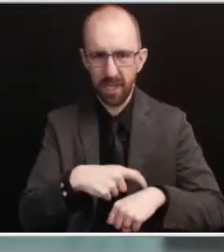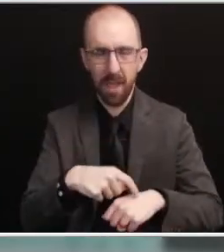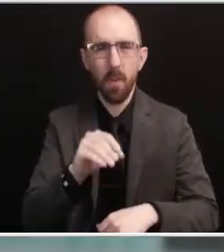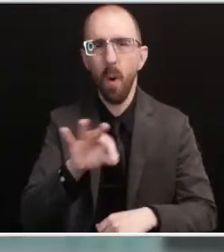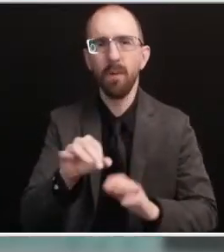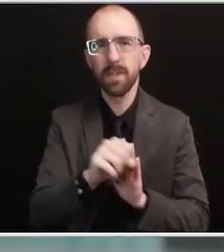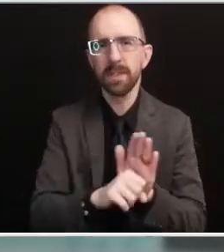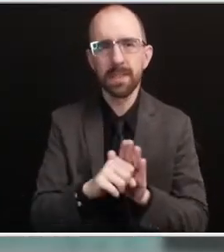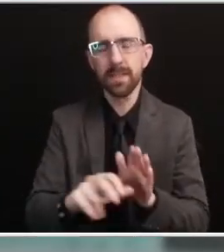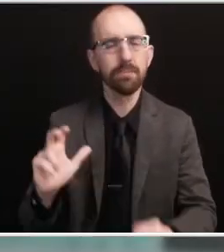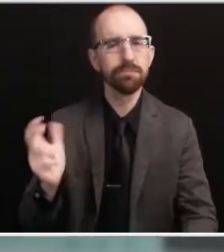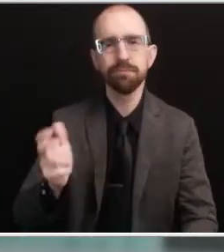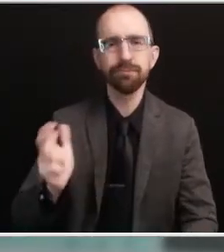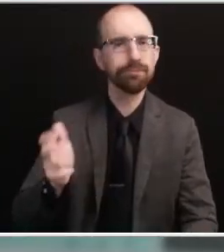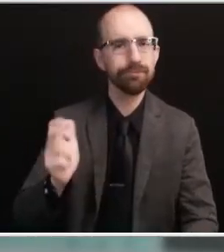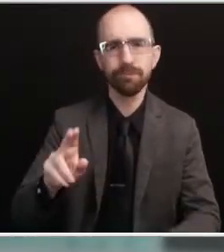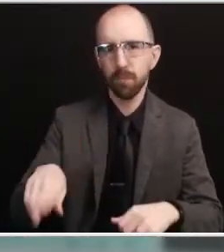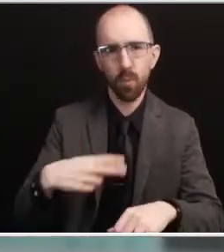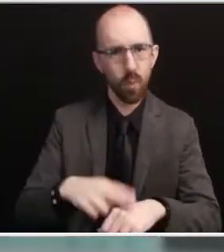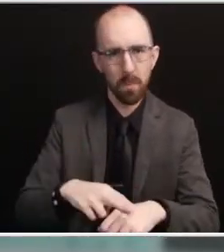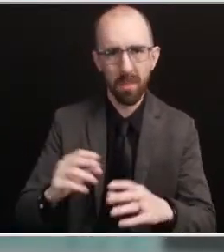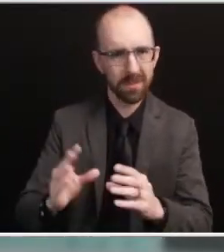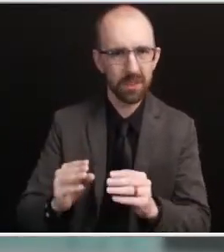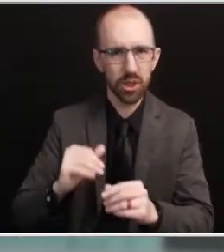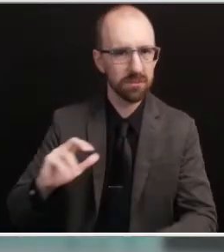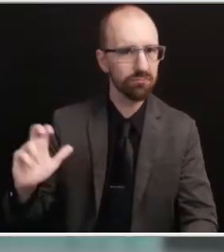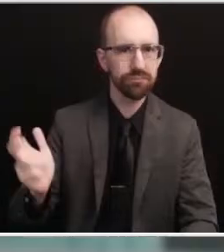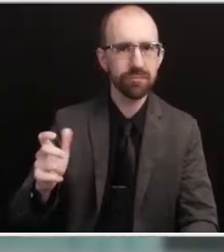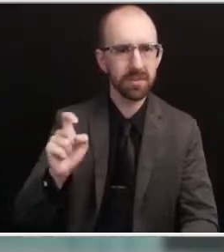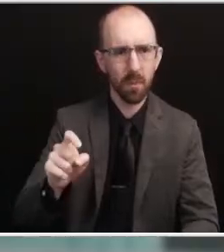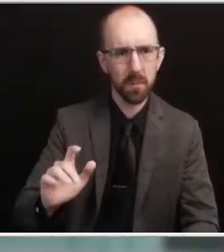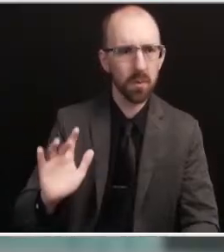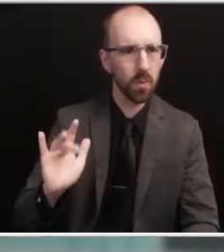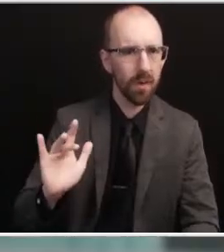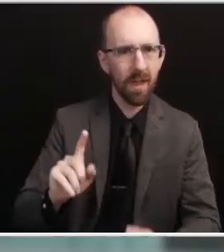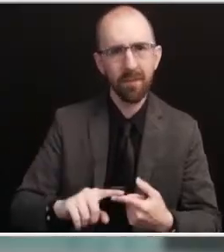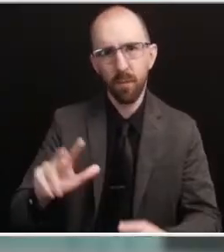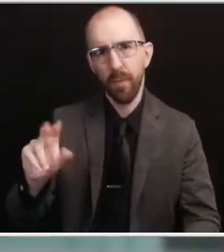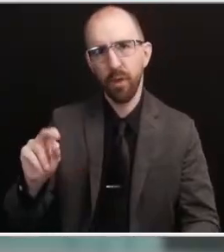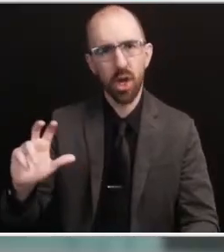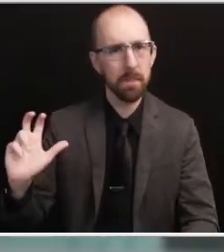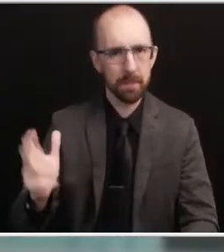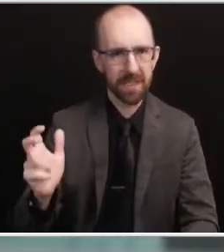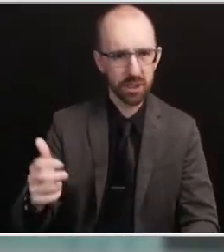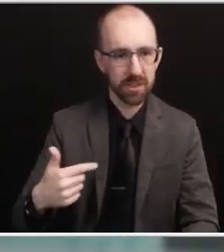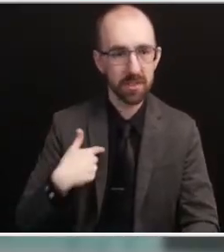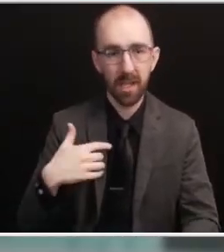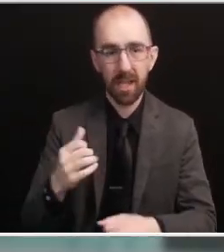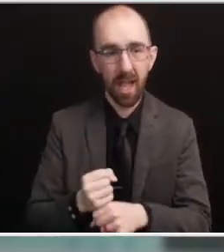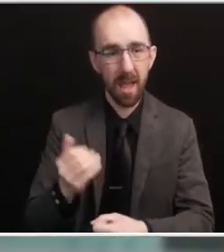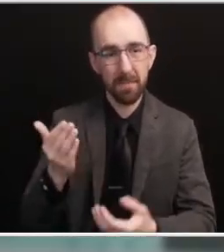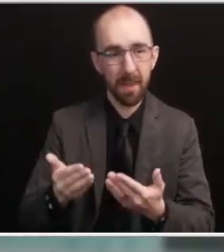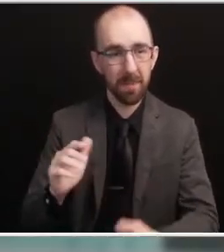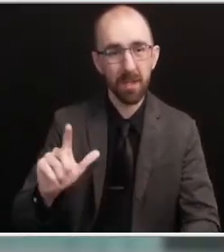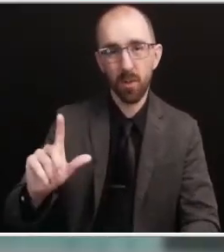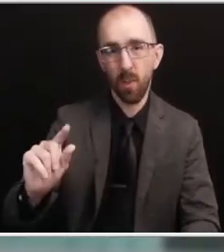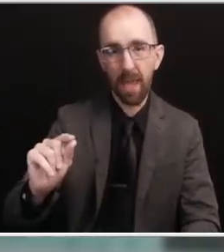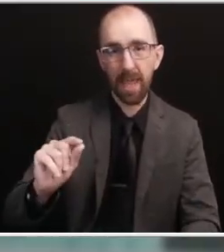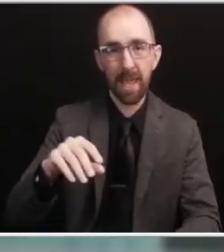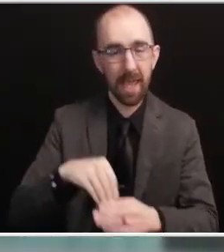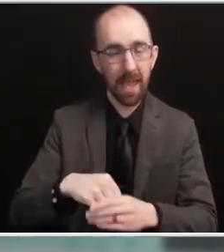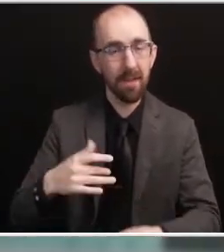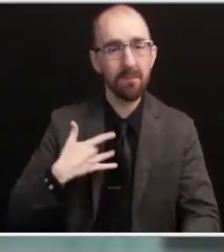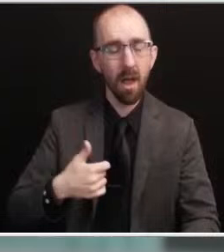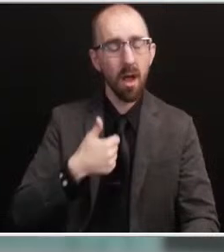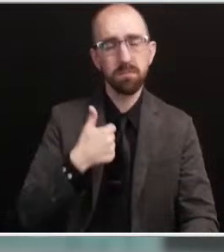normal bullpen session and everything like that. I was supposed to go 25, 30 pitches. I got probably about 20 pitches in, felt great, body felt